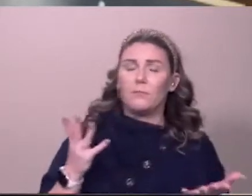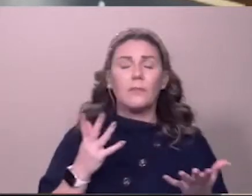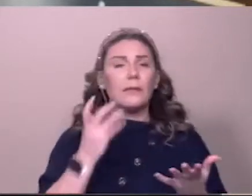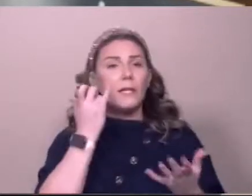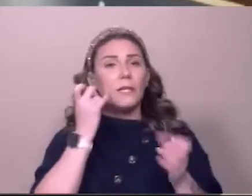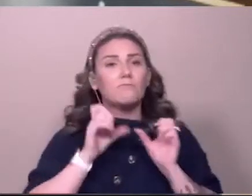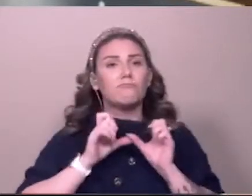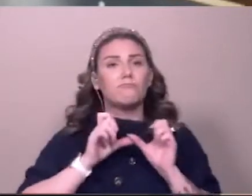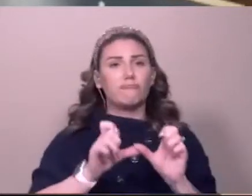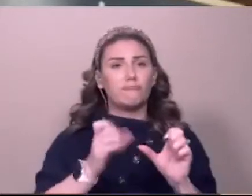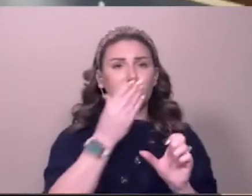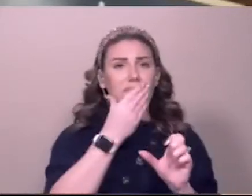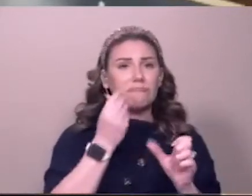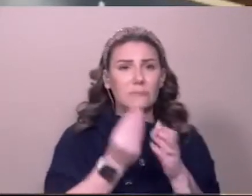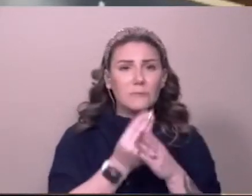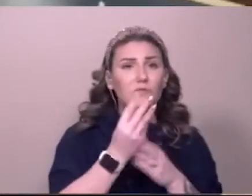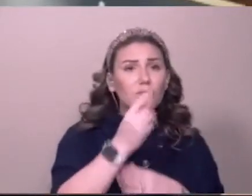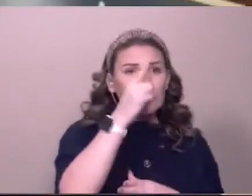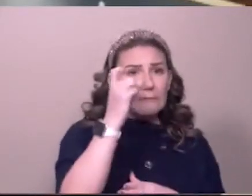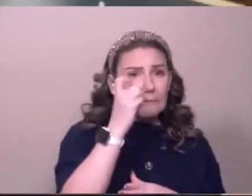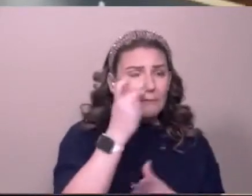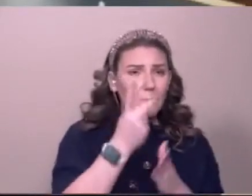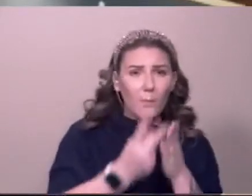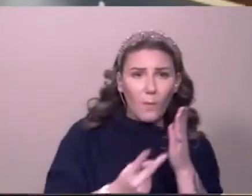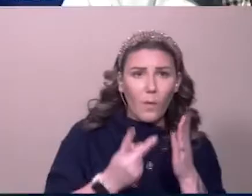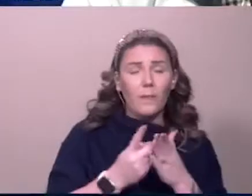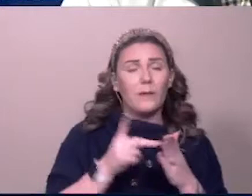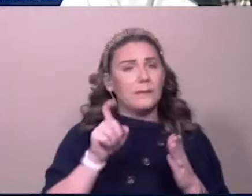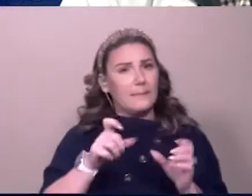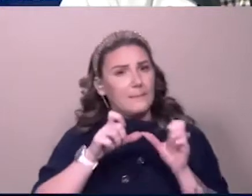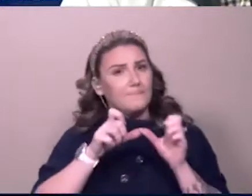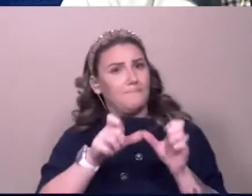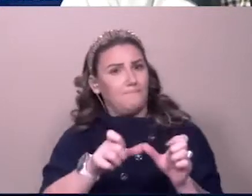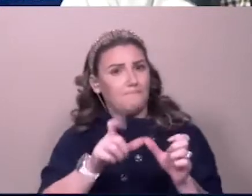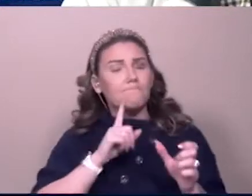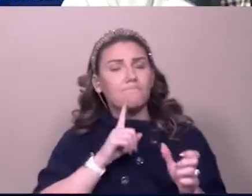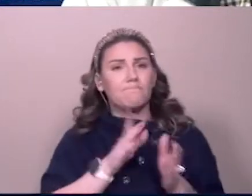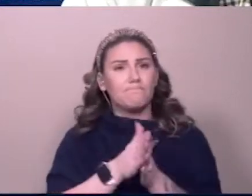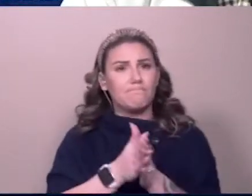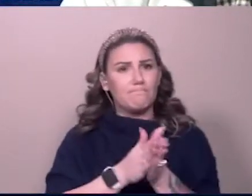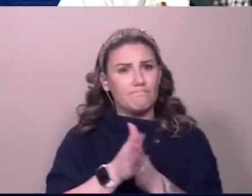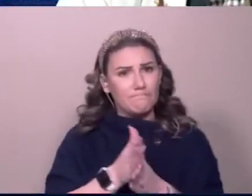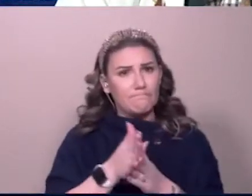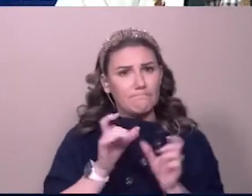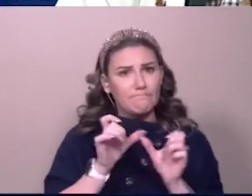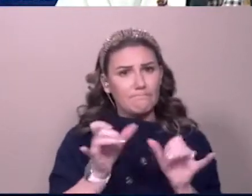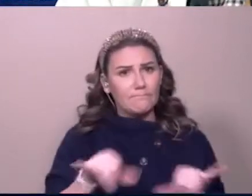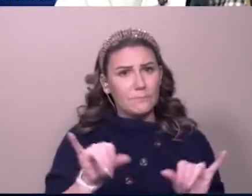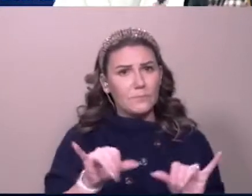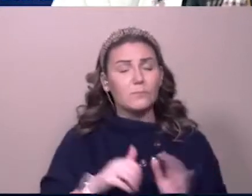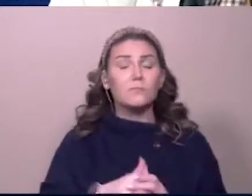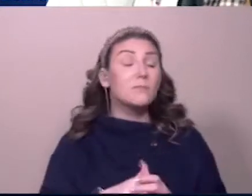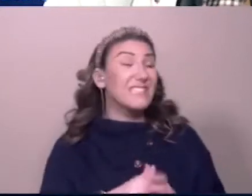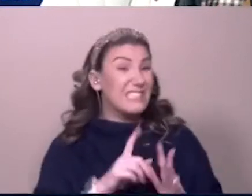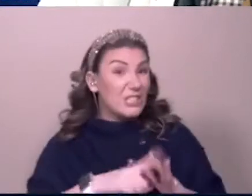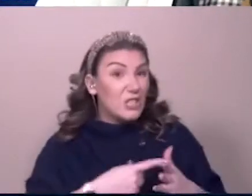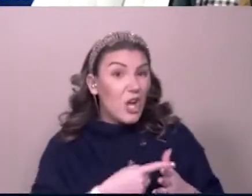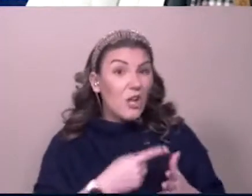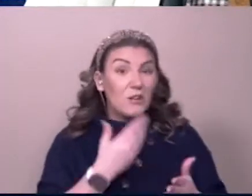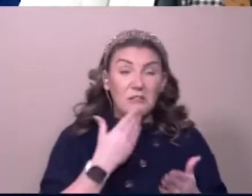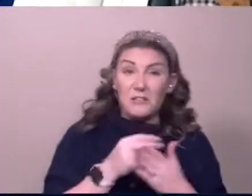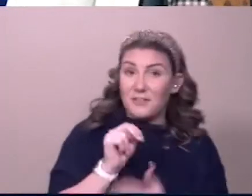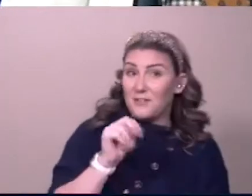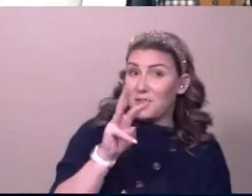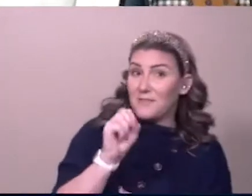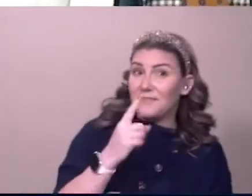we'll have a better spring and summer, and we just need to stay with it. I think that's right, and we know. But when you started out saying you had some good news, I thought you were going to